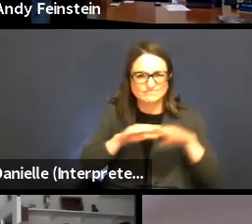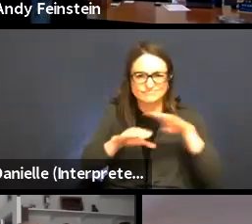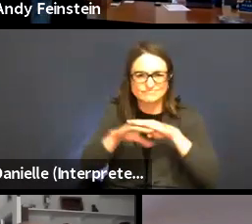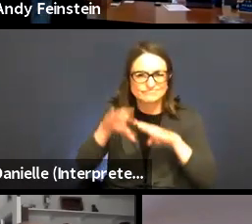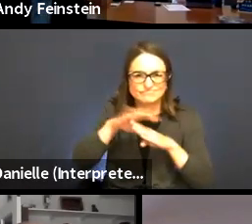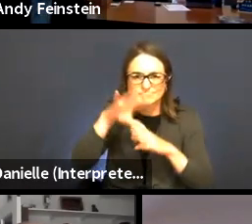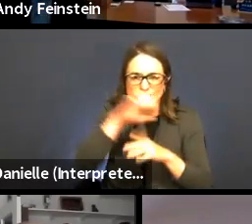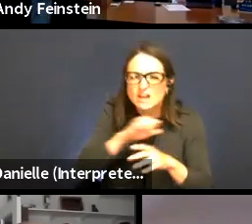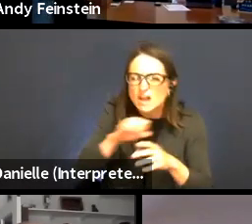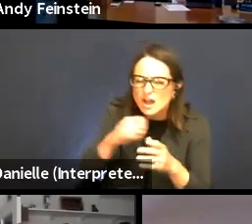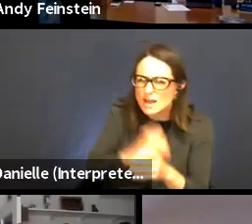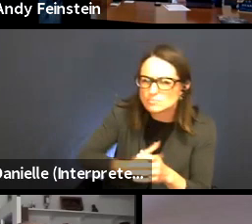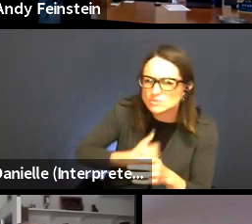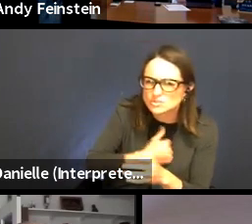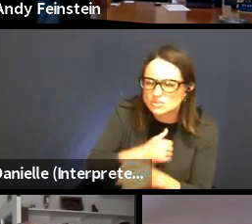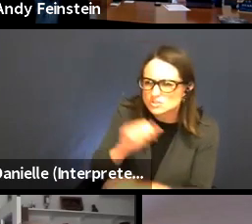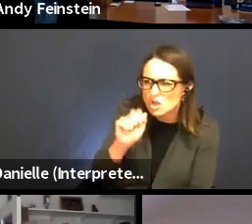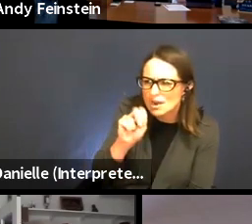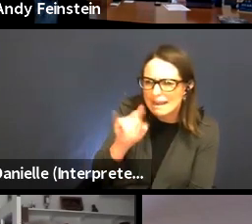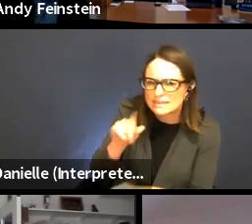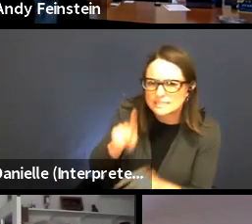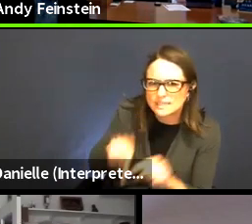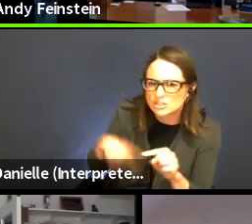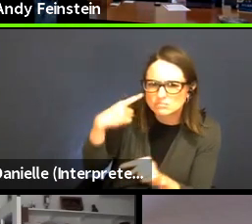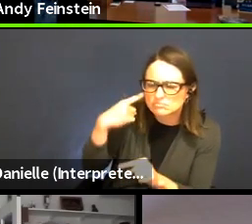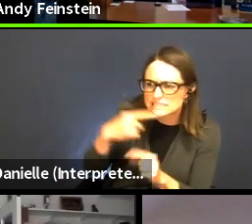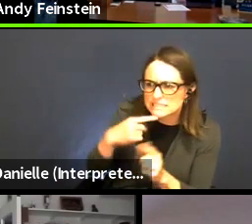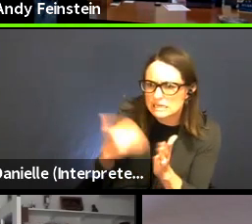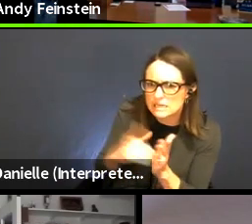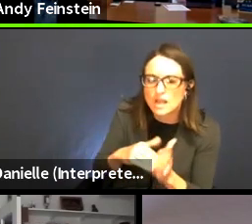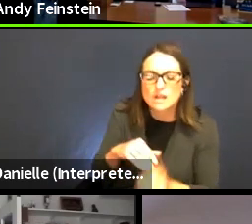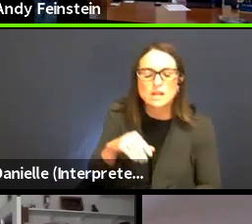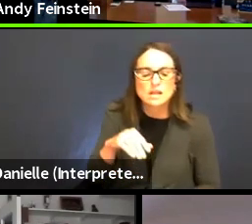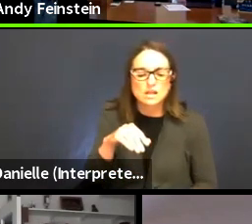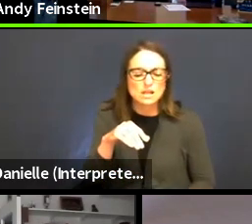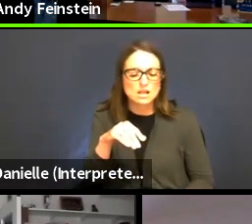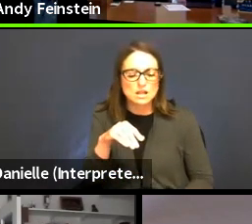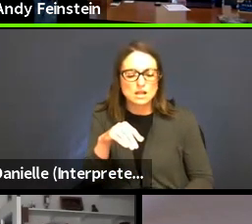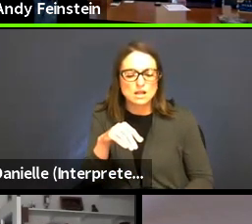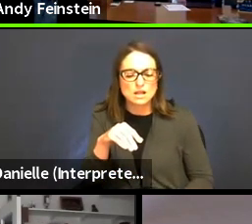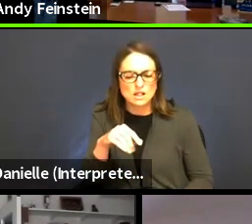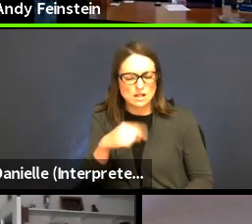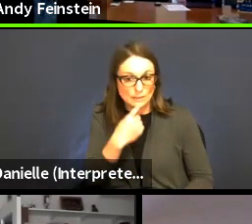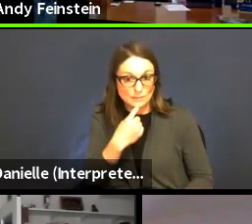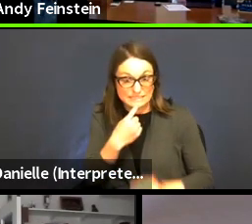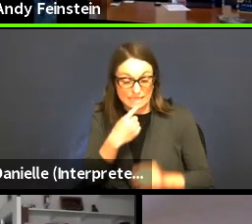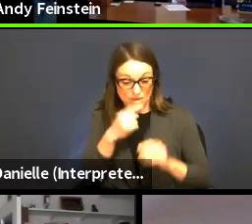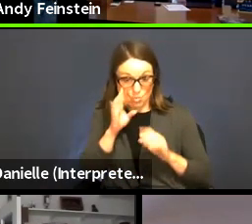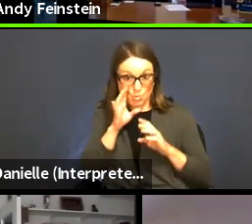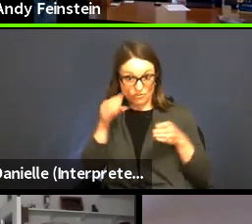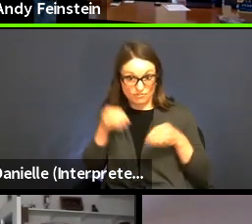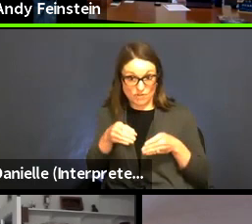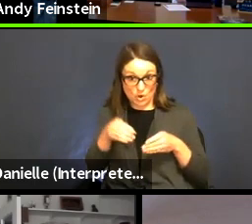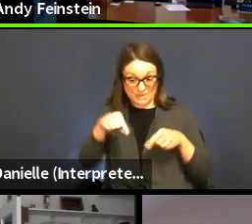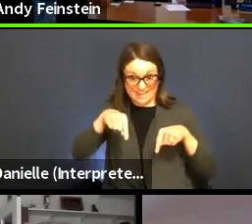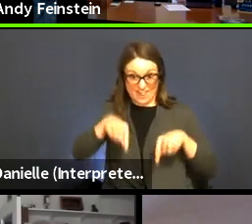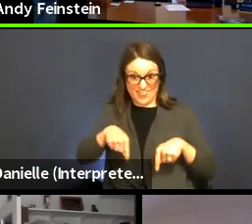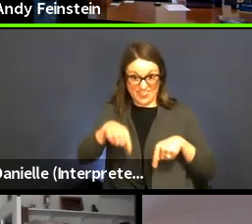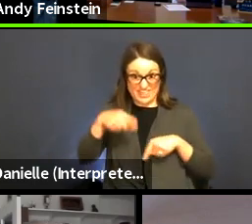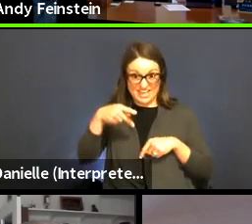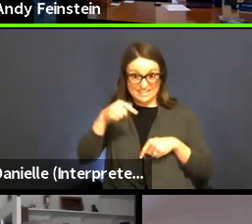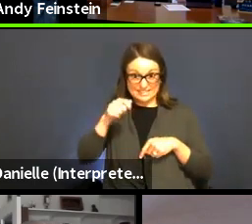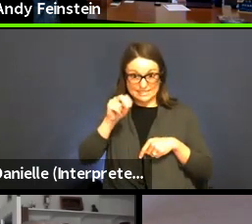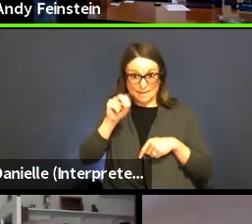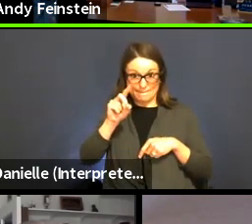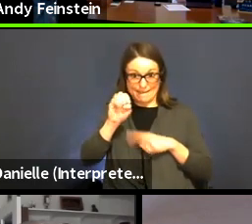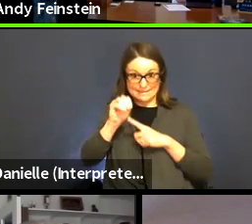I'm sorry, Andy. I at least I didn't hear you. I was saying that we're focusing on this pandemic. I'm not focusing on